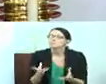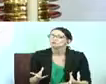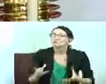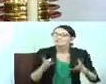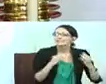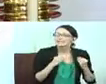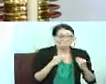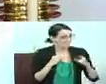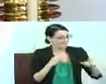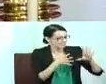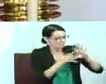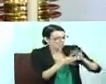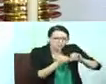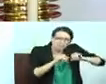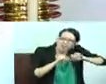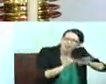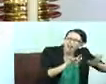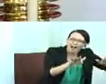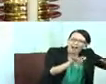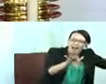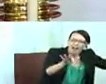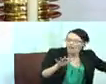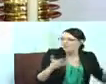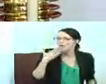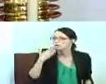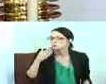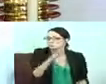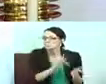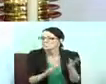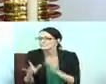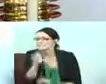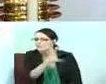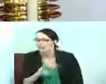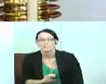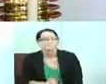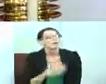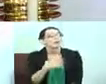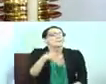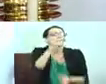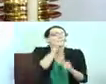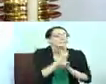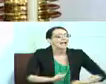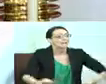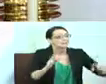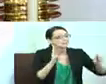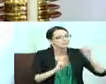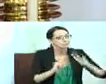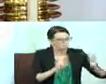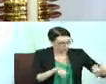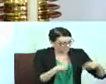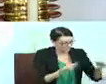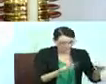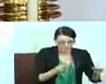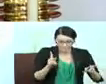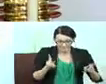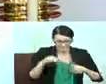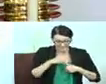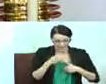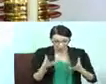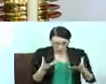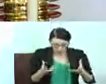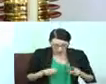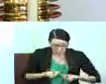take that message out into the world. Bless those who have given and those who yearn to give and those who